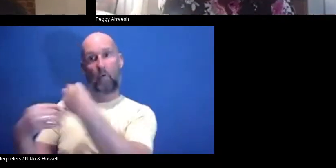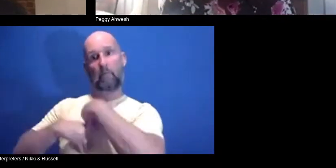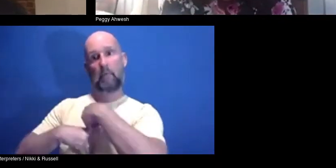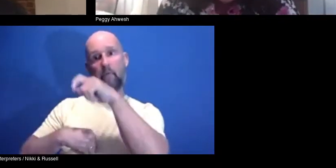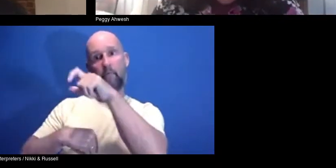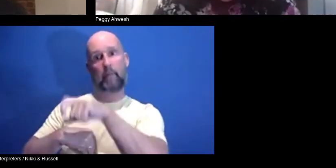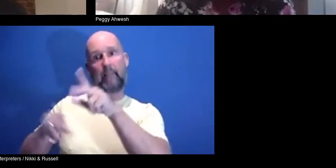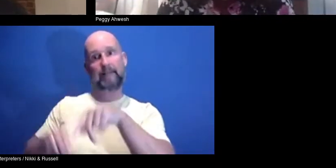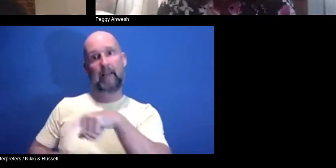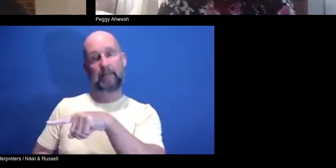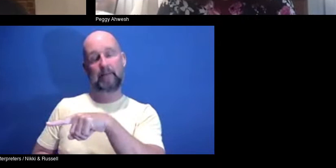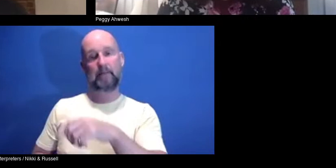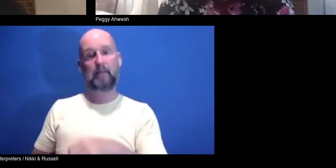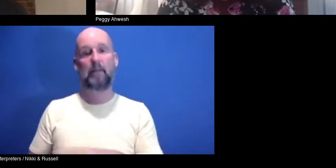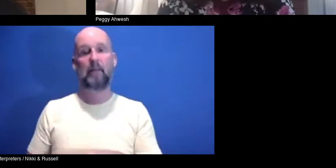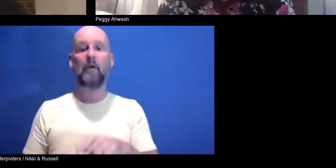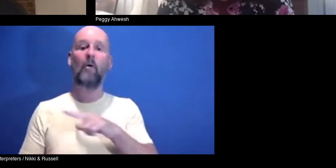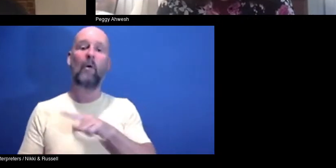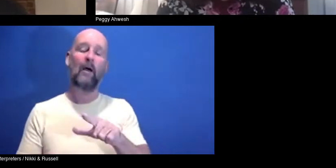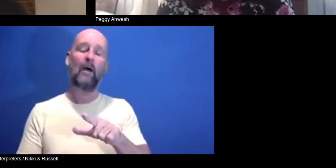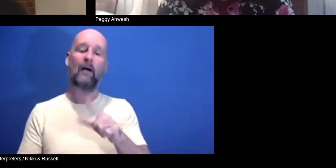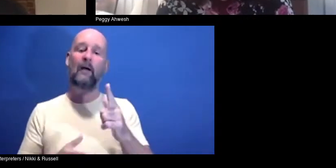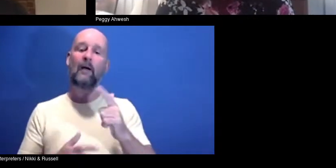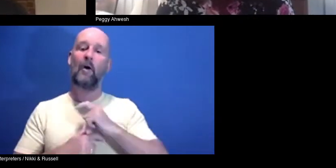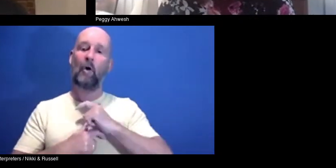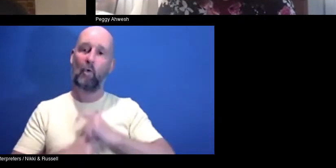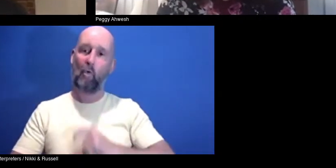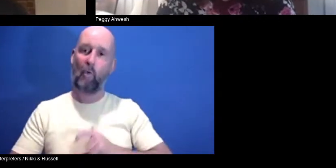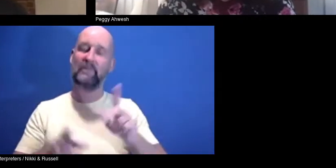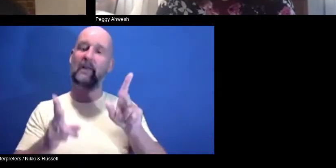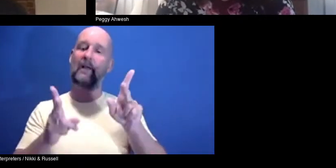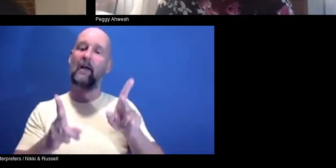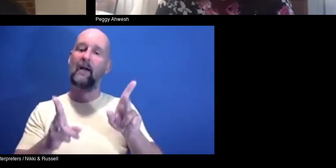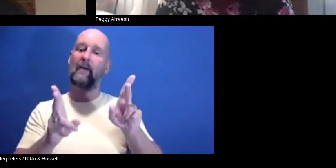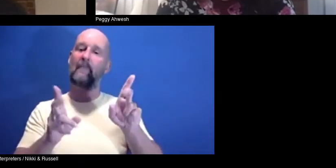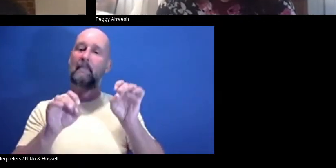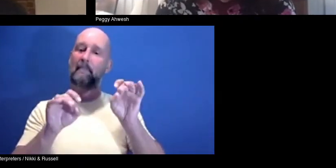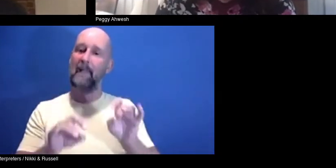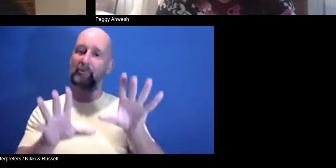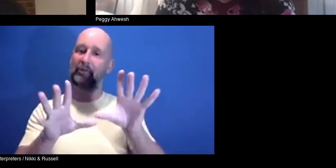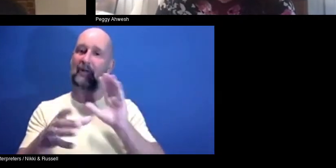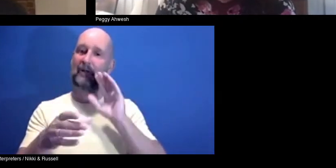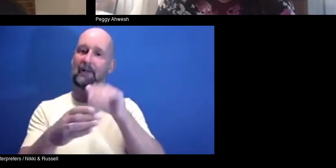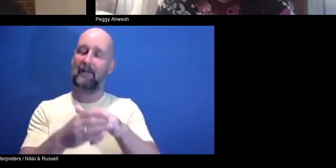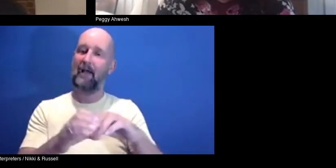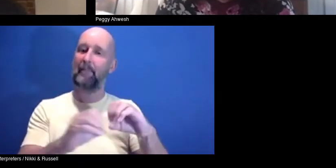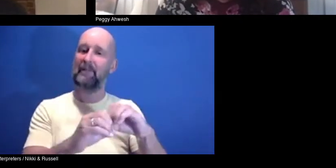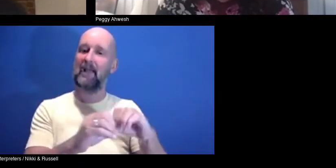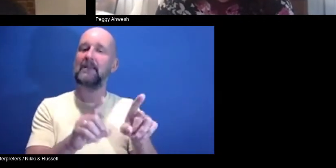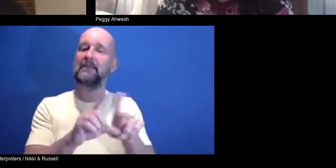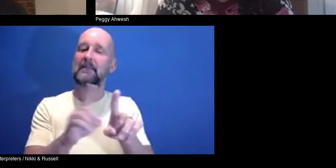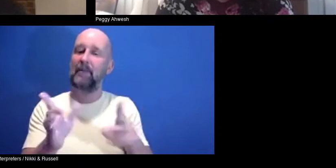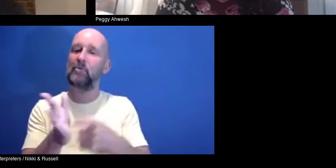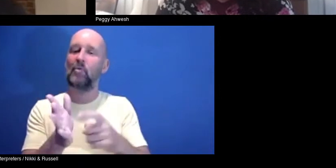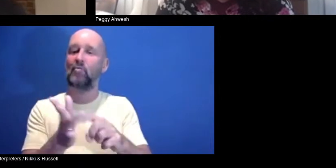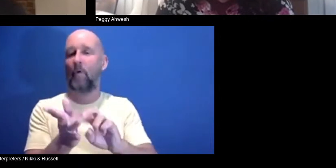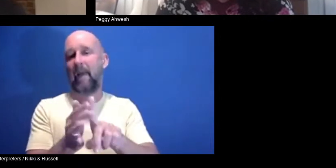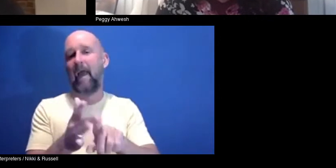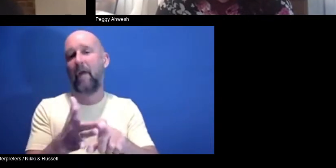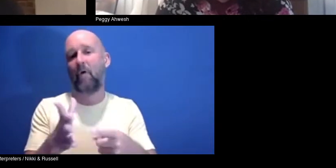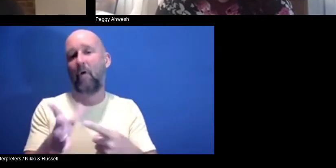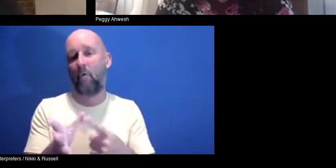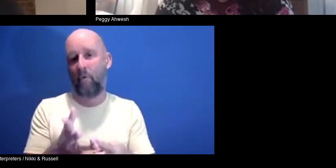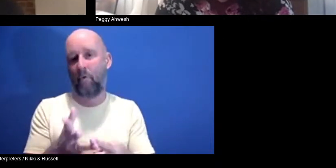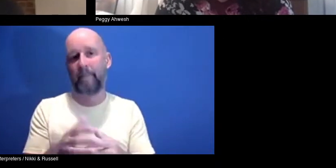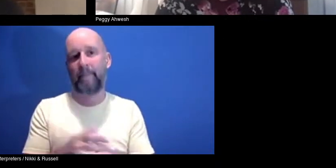So I would apply corpse magic to Bataille for sure, but also to, in a simpler way, maybe to Romero. And maybe to cinema